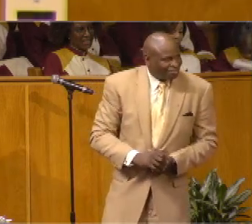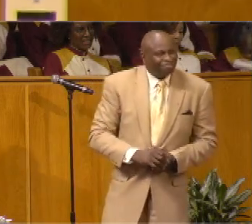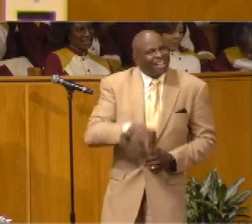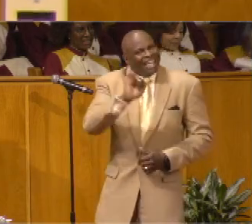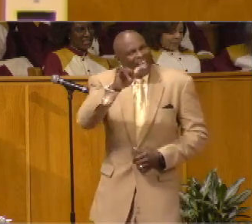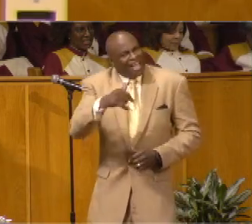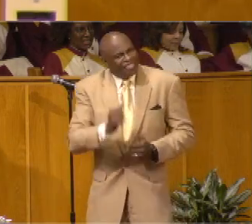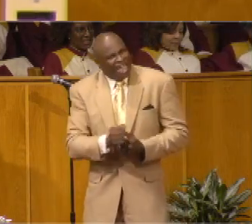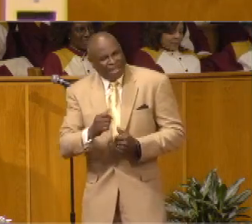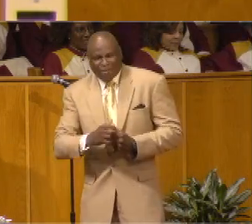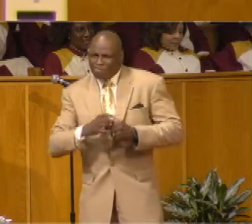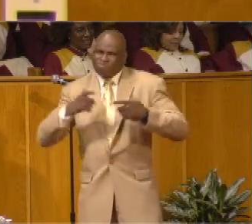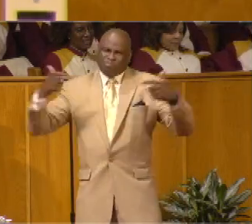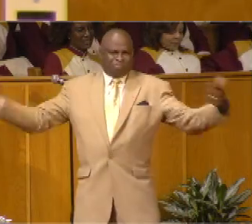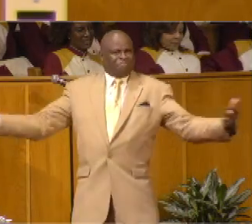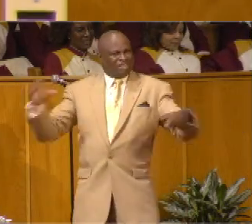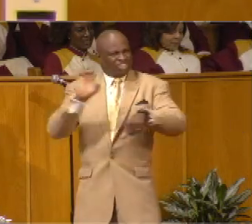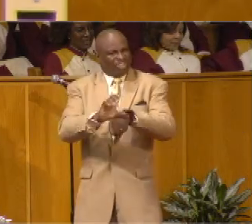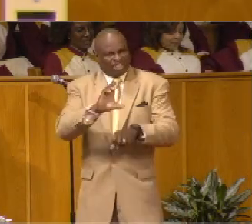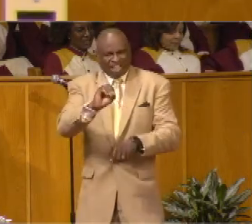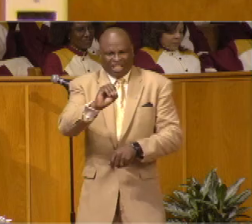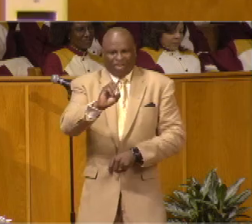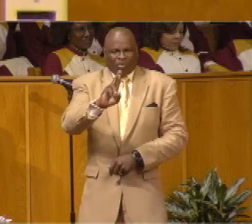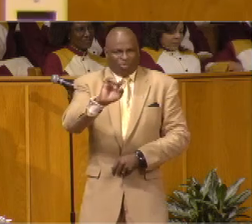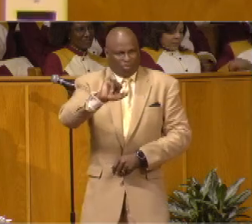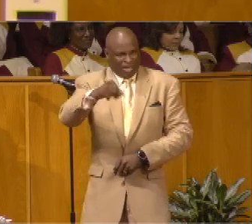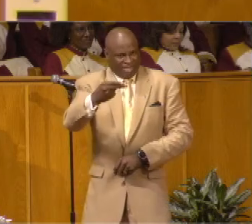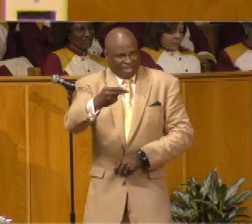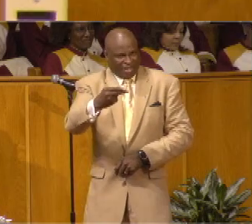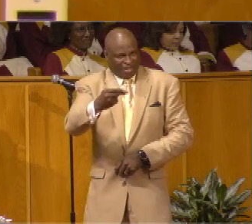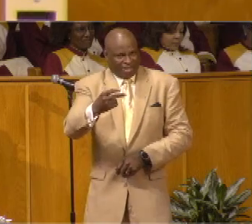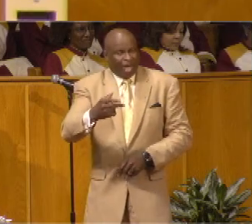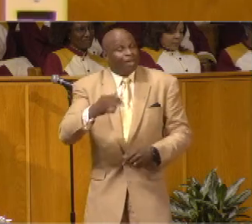they exploded in growth. And part of their